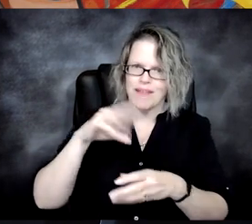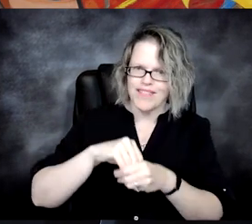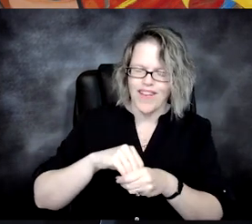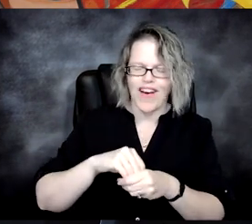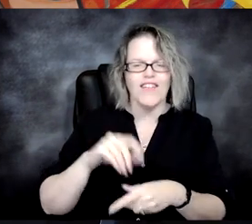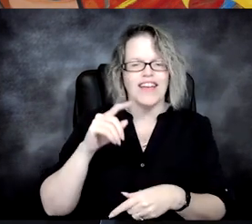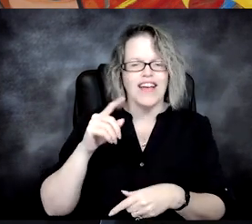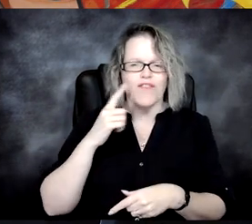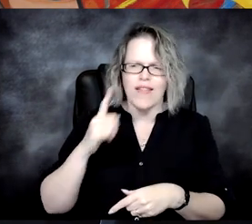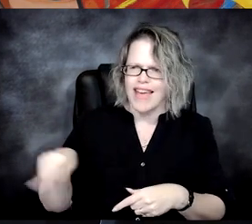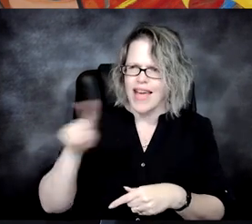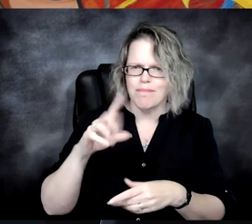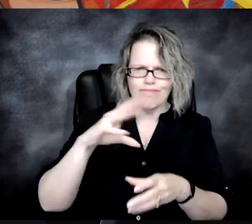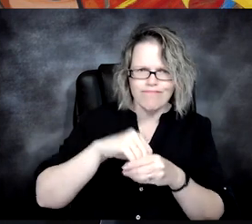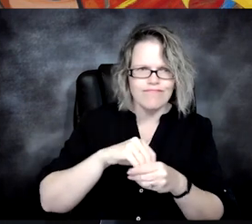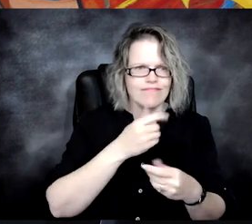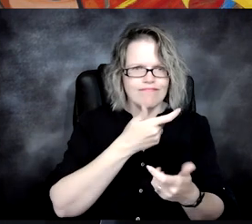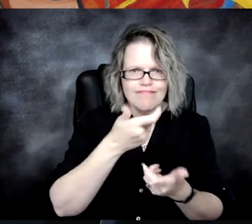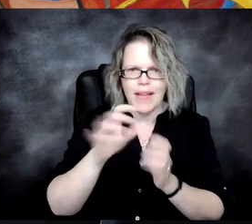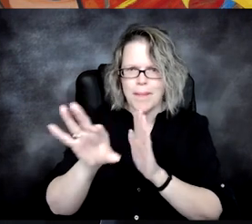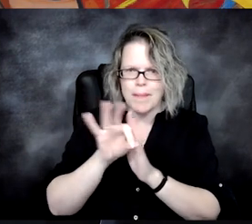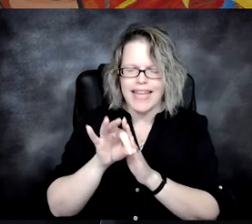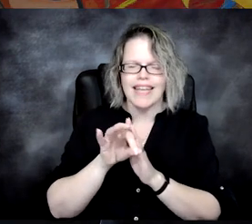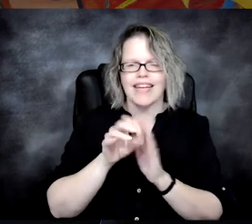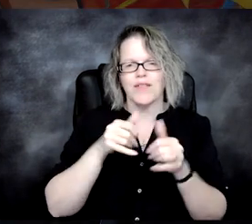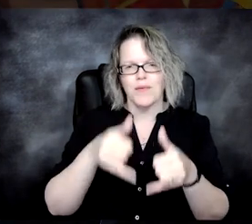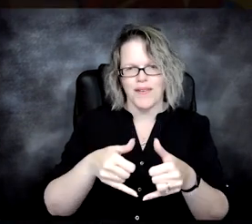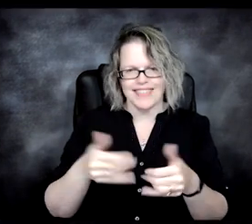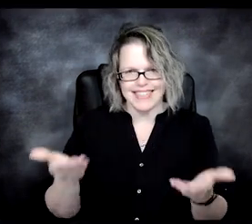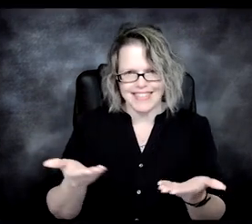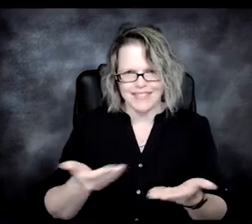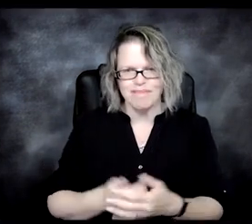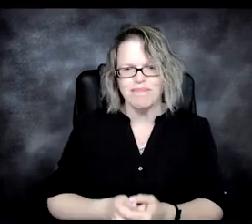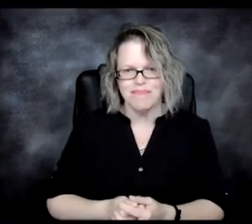them statewide, thank you for taking the time to dive in. Here are the Jurors Awards.